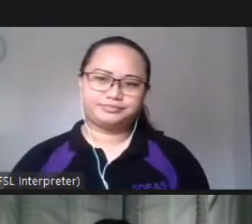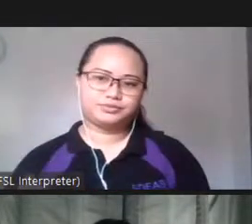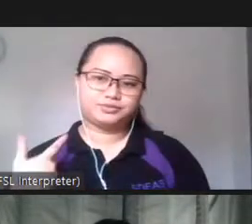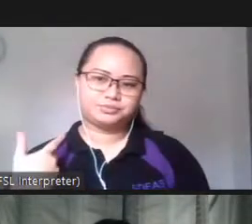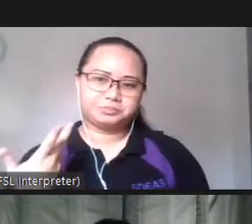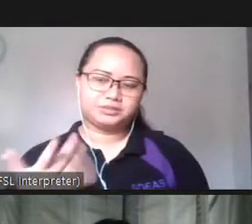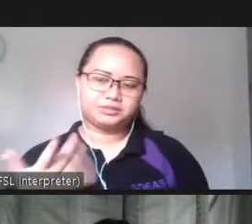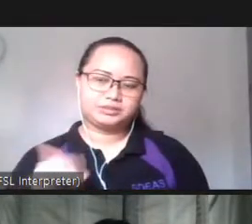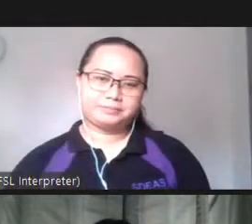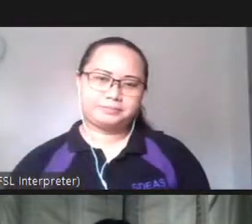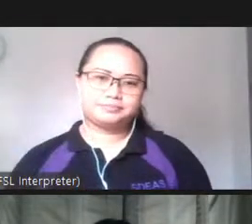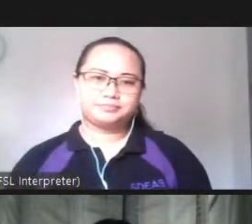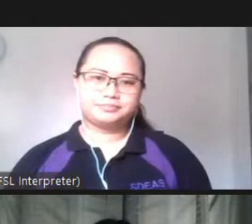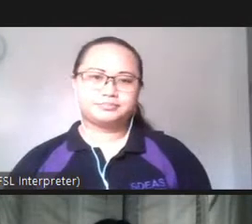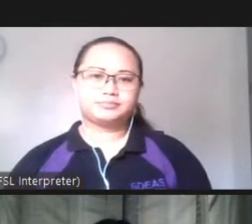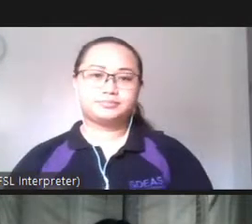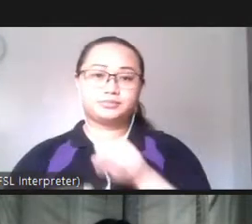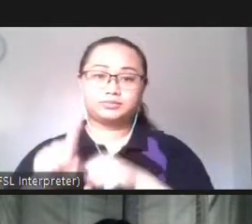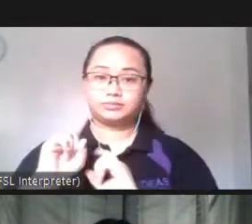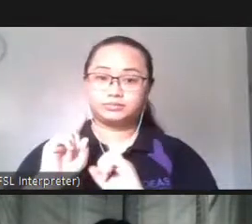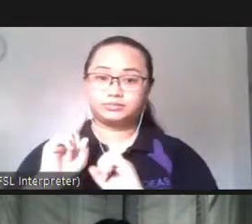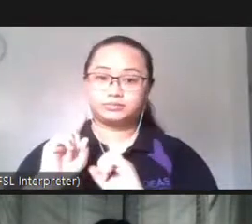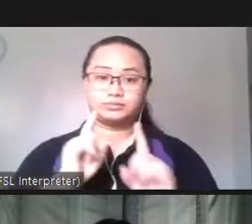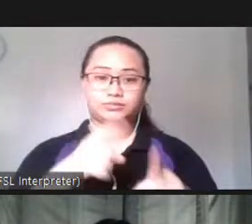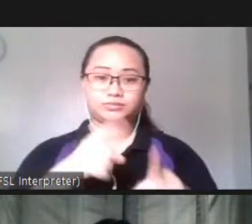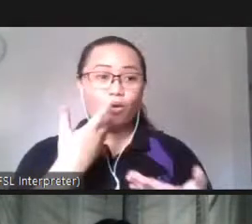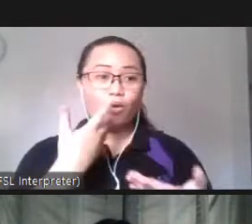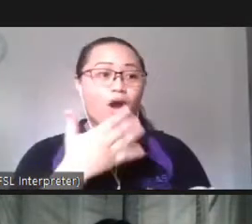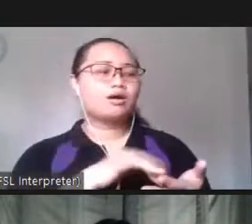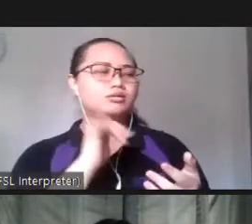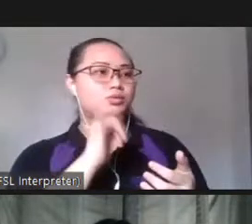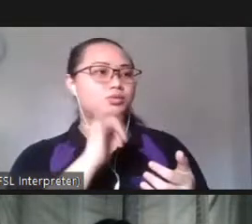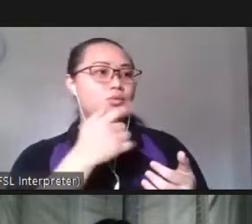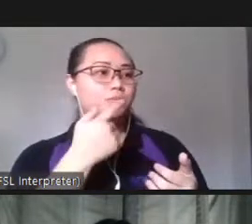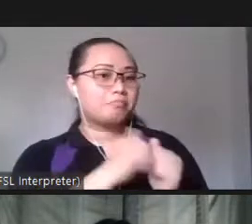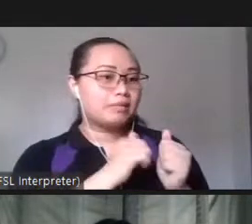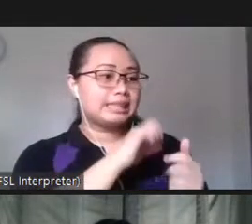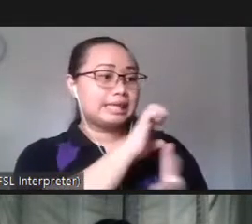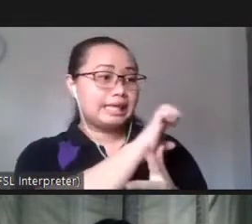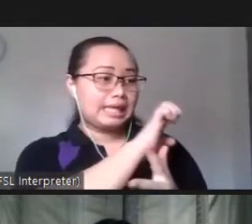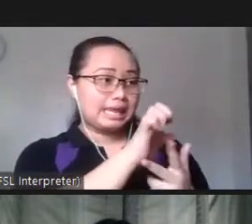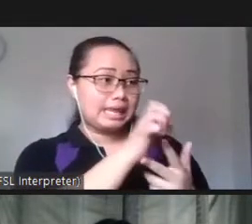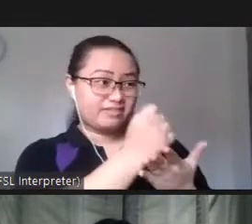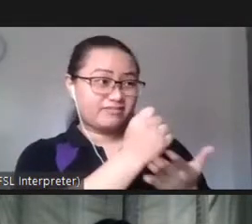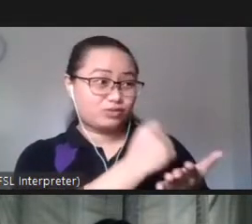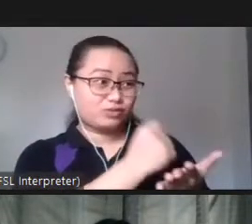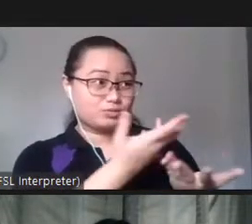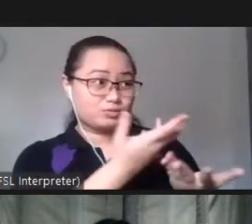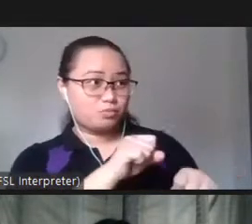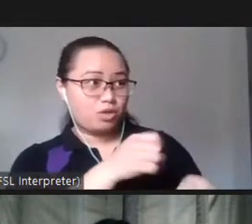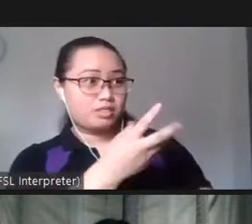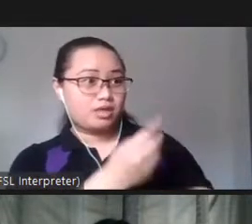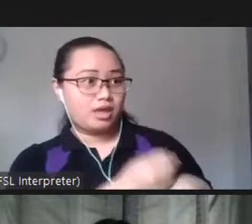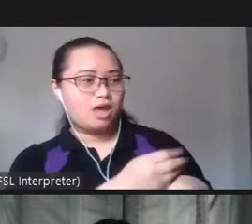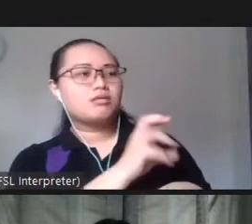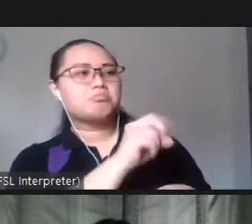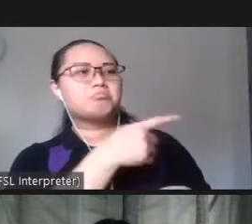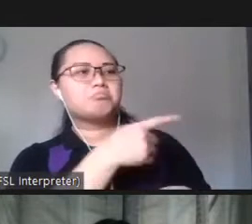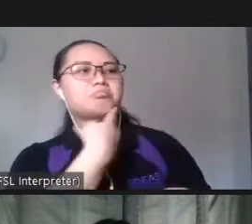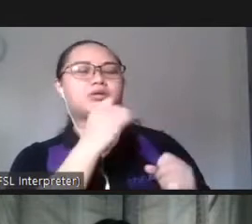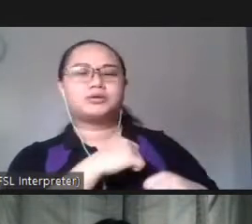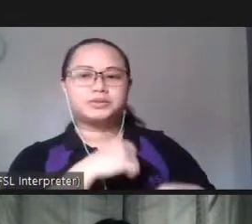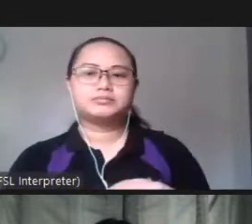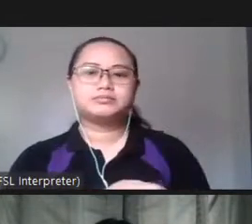Okay, some sort of like an elective subject. Yes, Doc. Okay. I agree. Thank